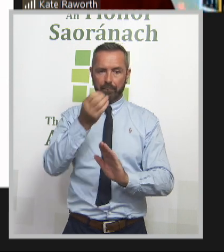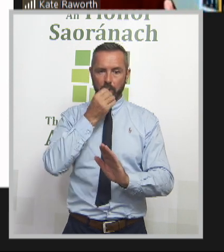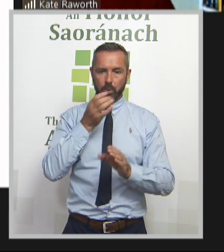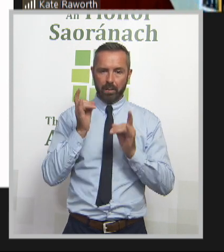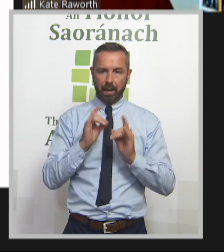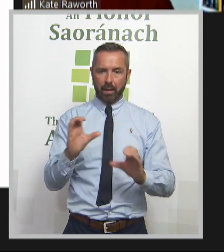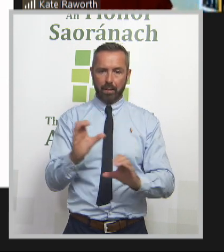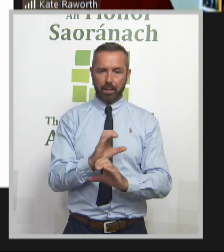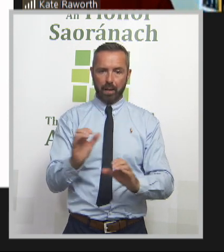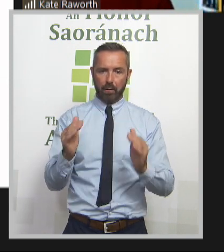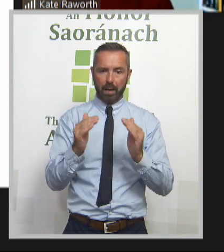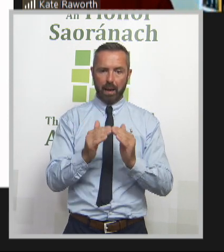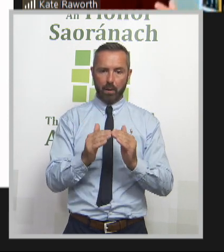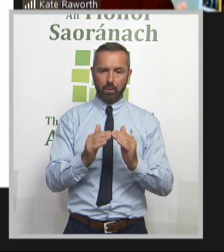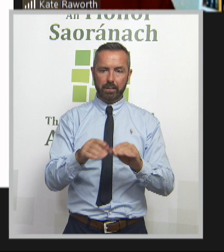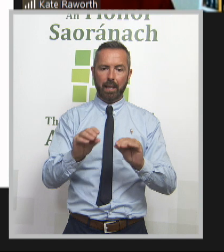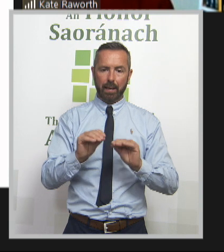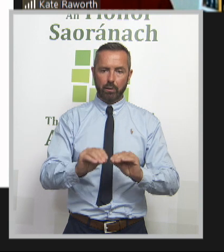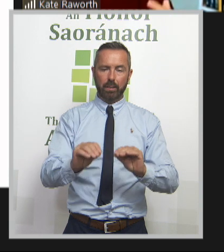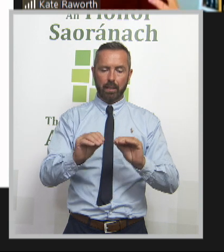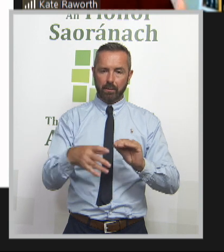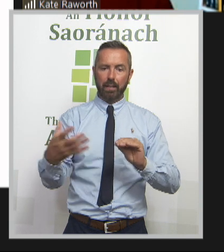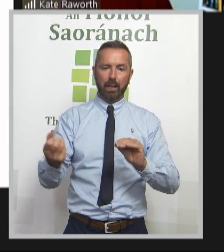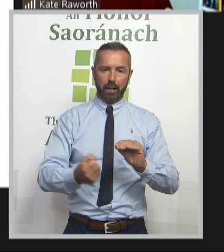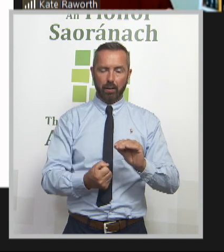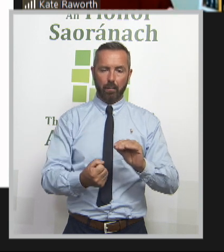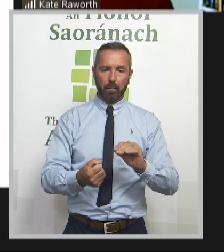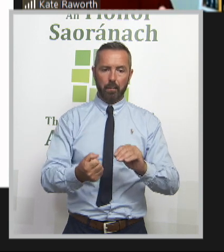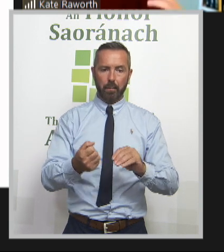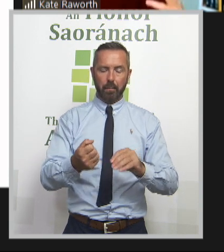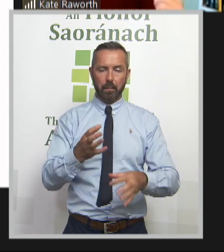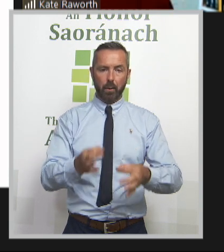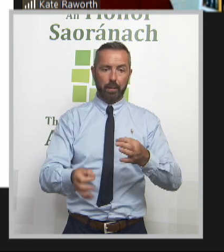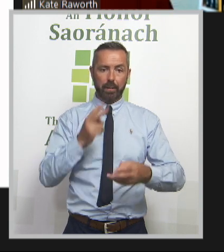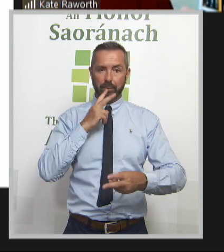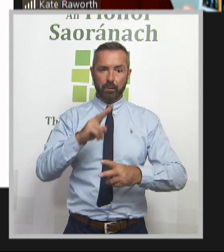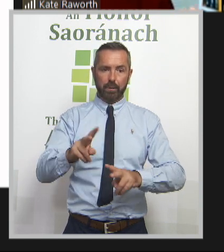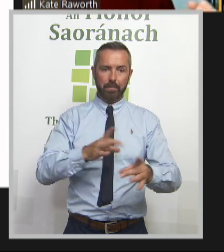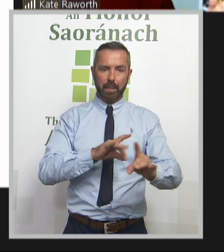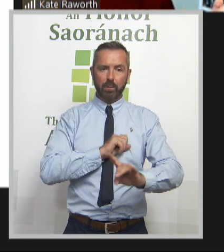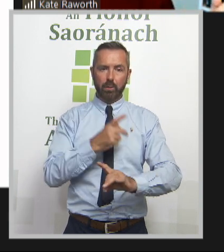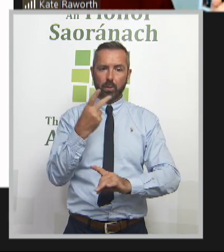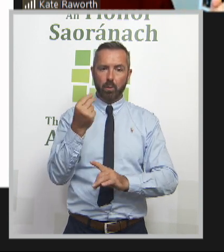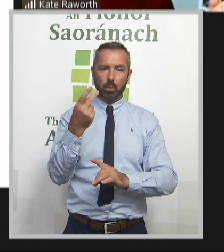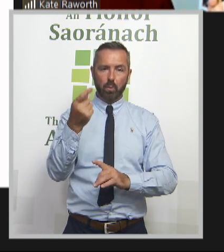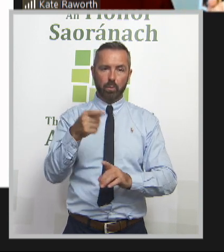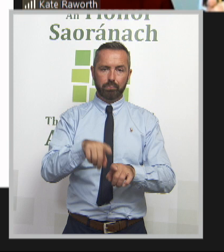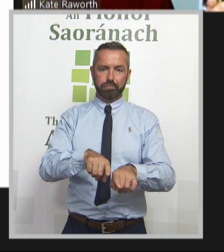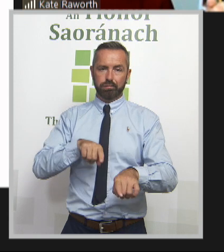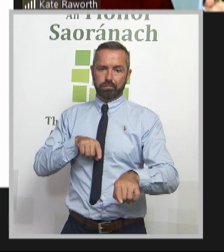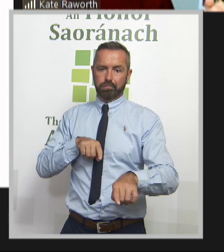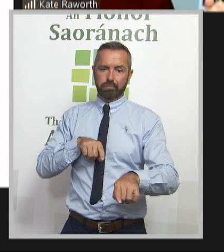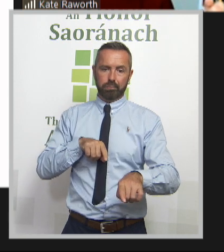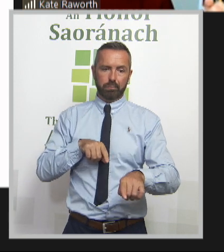housing, education, income, social equity, political voice. Make sure no one is left behind below that